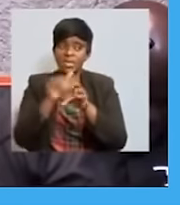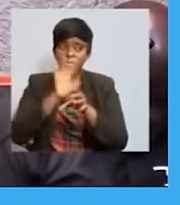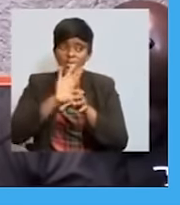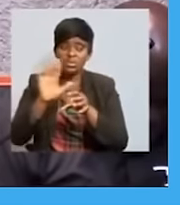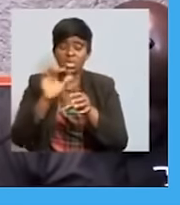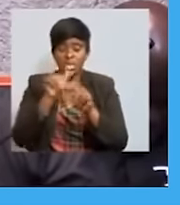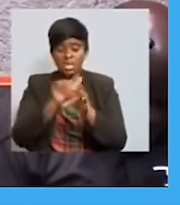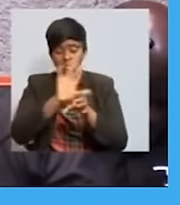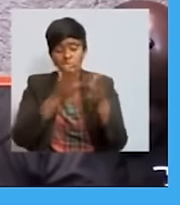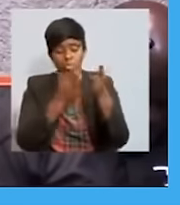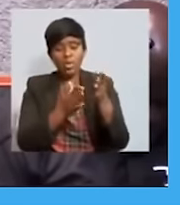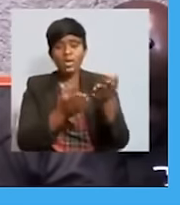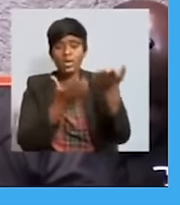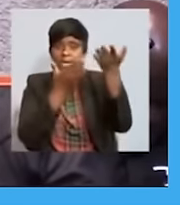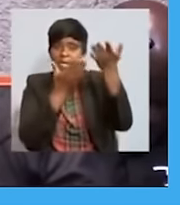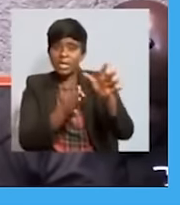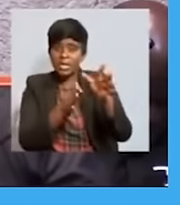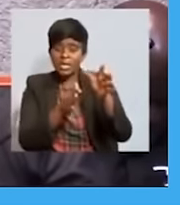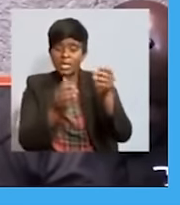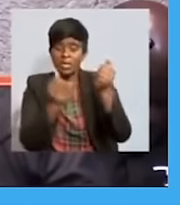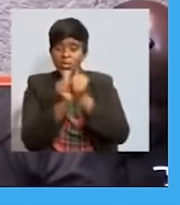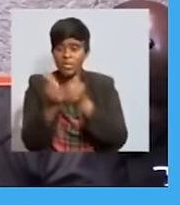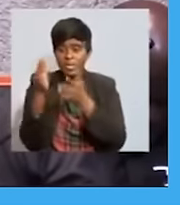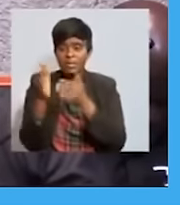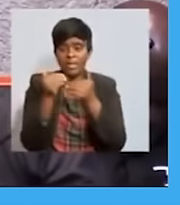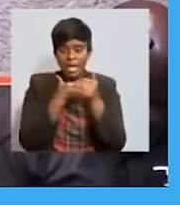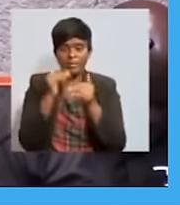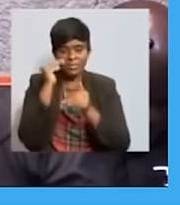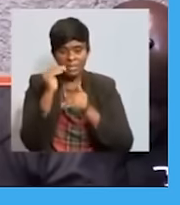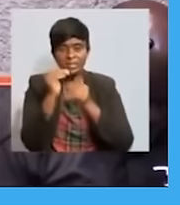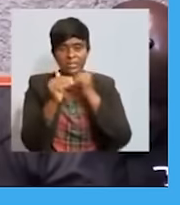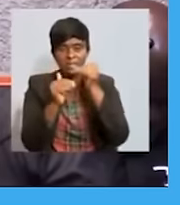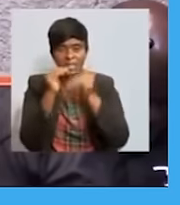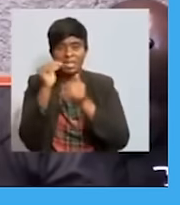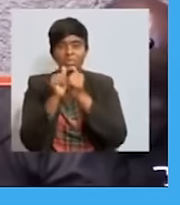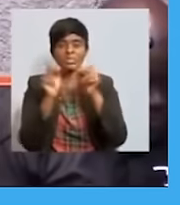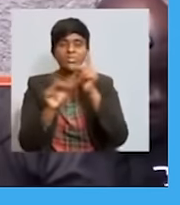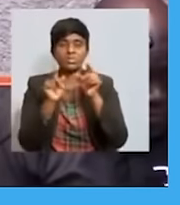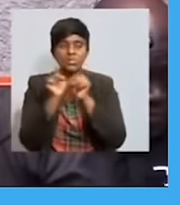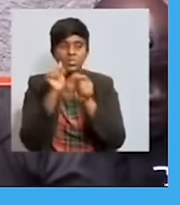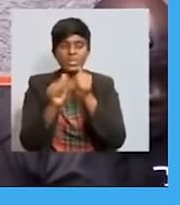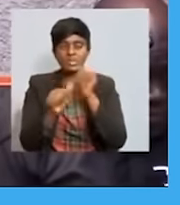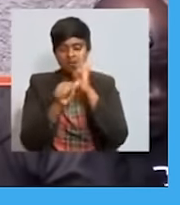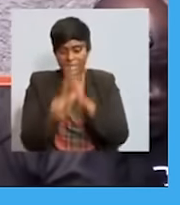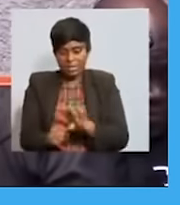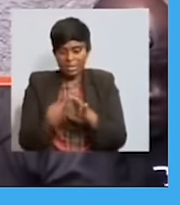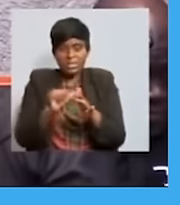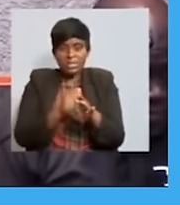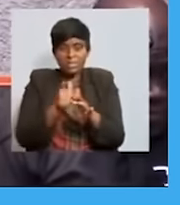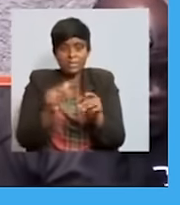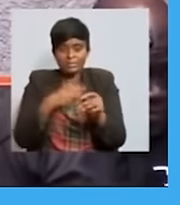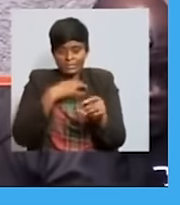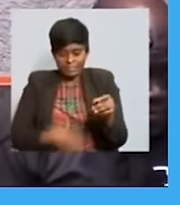book, Death and Dying, there are certain stages which people go through, which are denial,